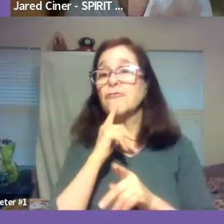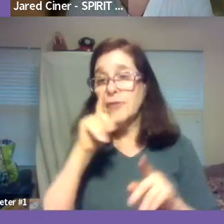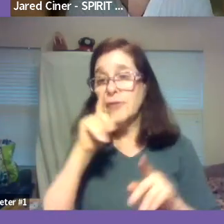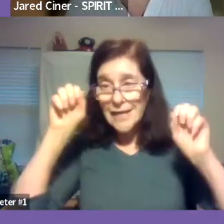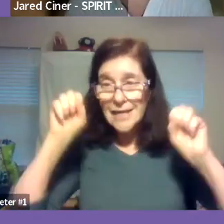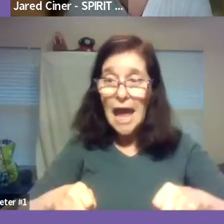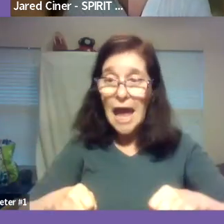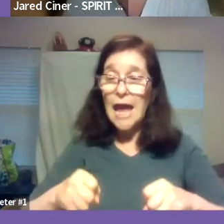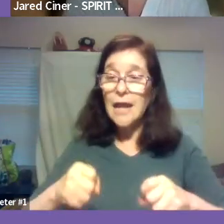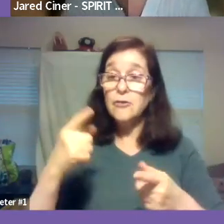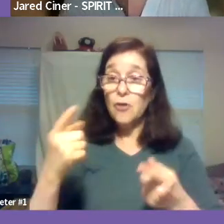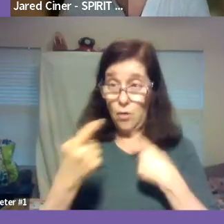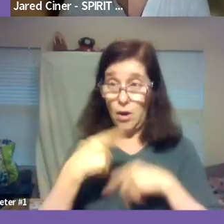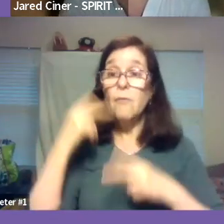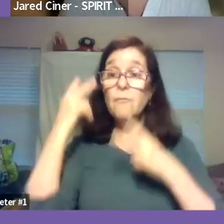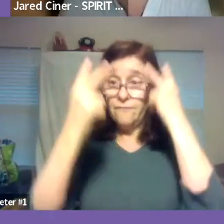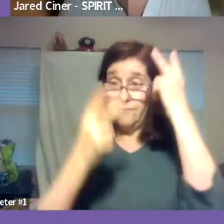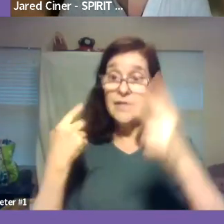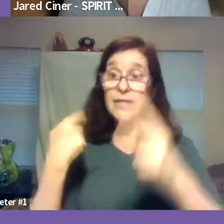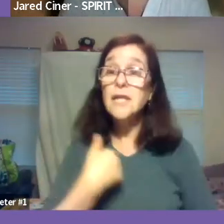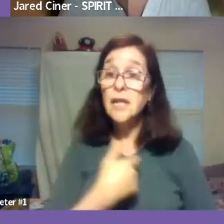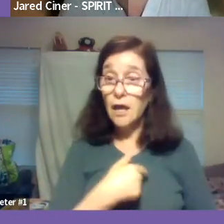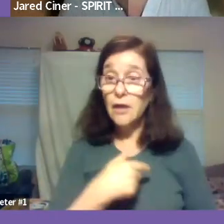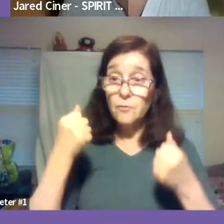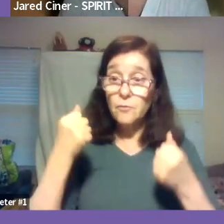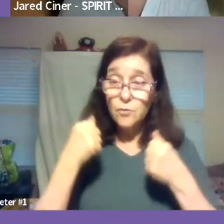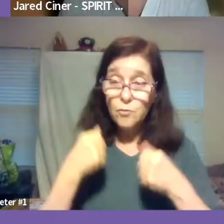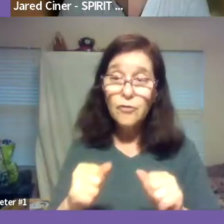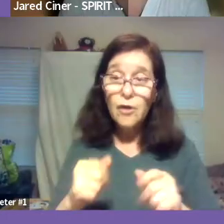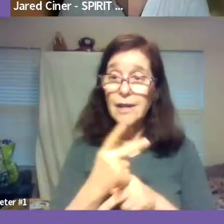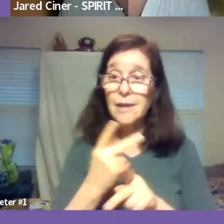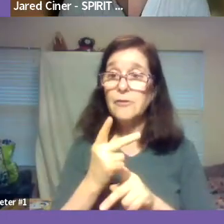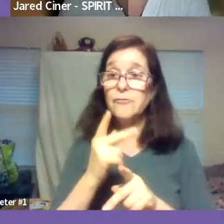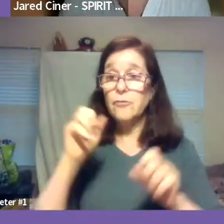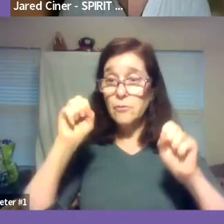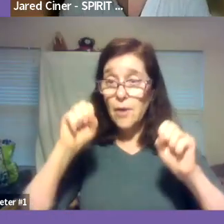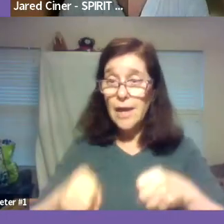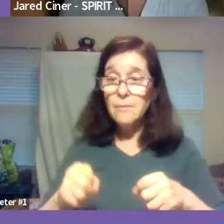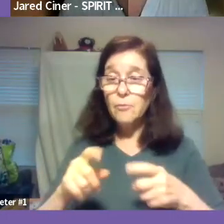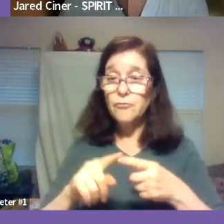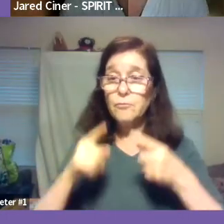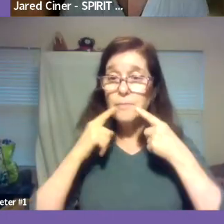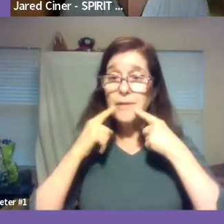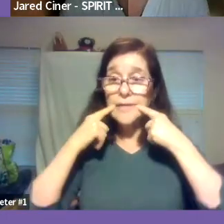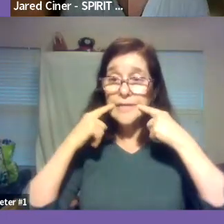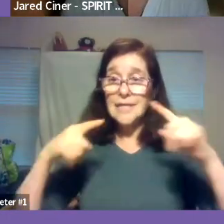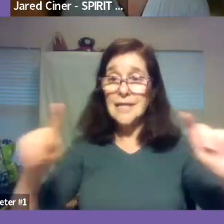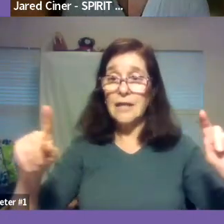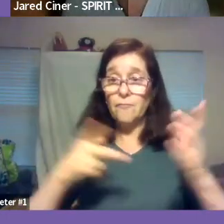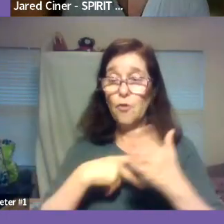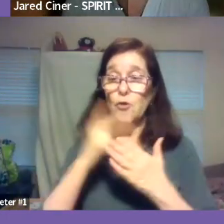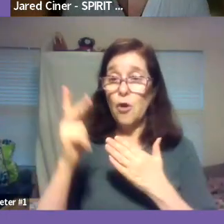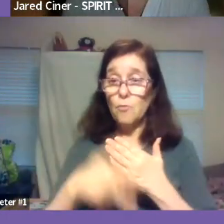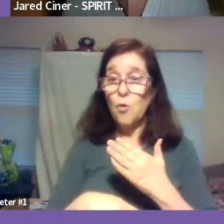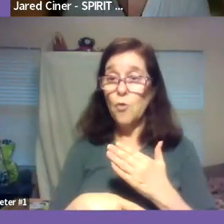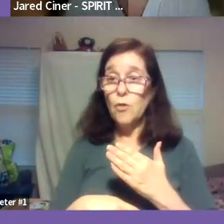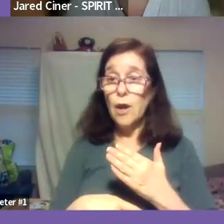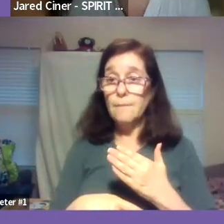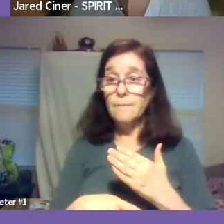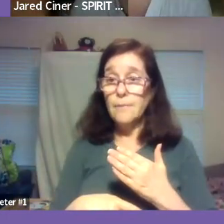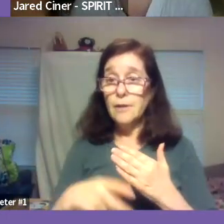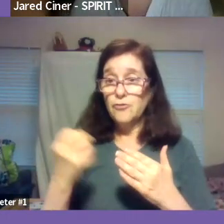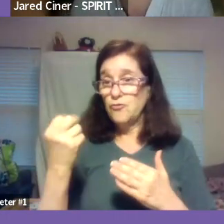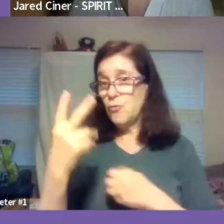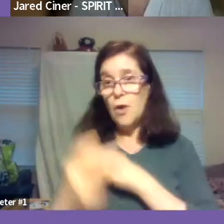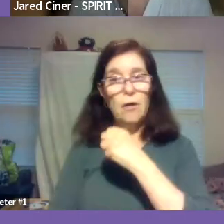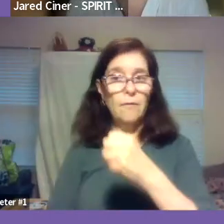we will absolutely do everything in our power to make sure that you're able to be successful in our program. We can, in 12